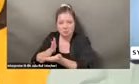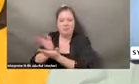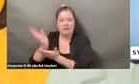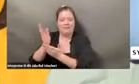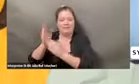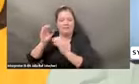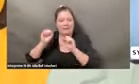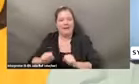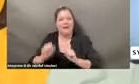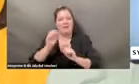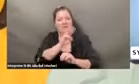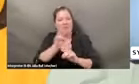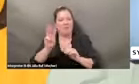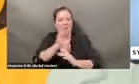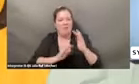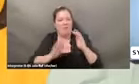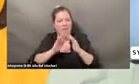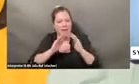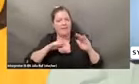Thank you.